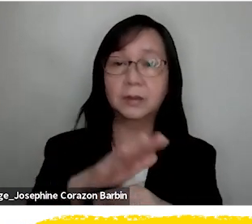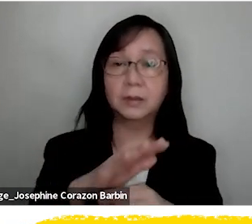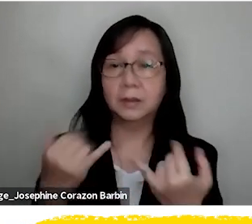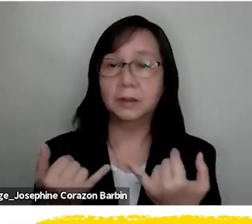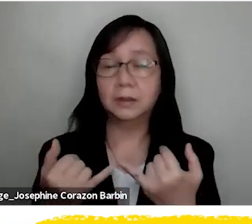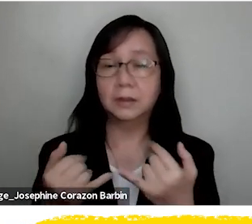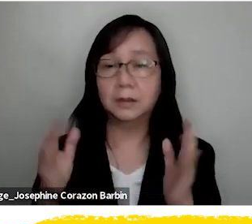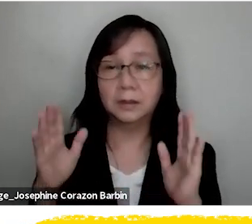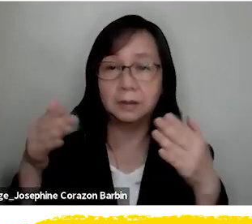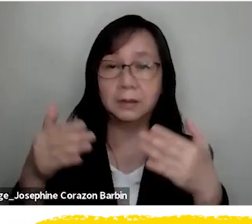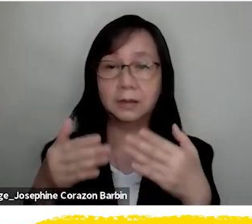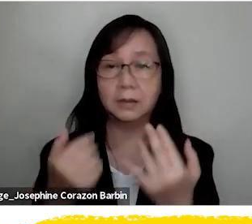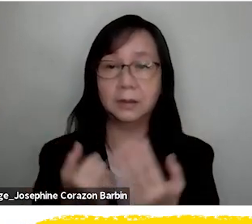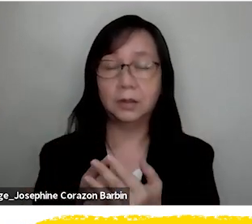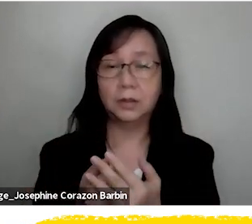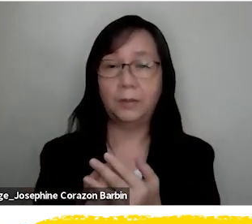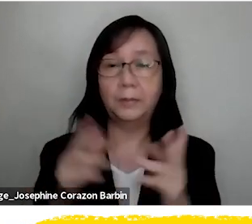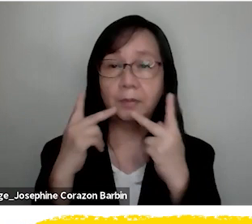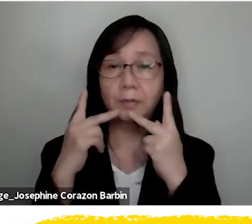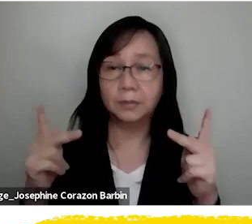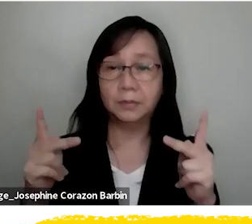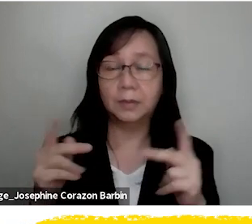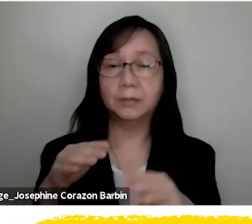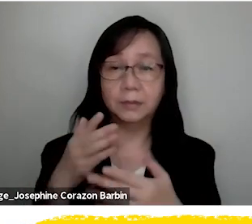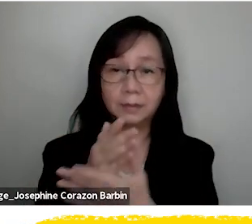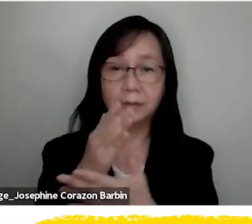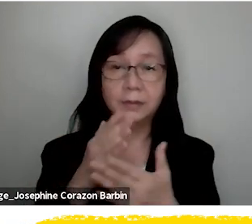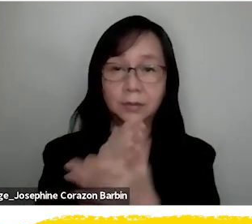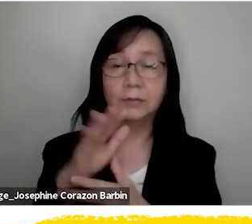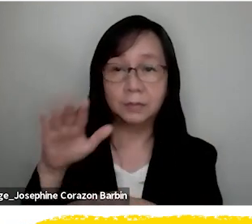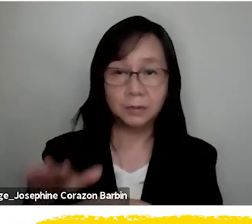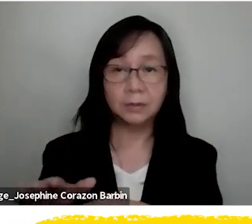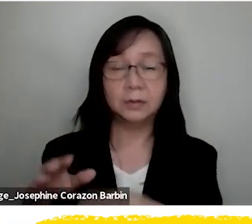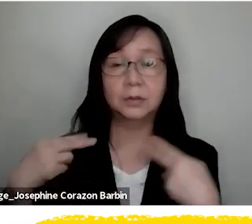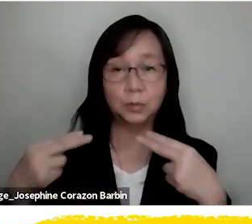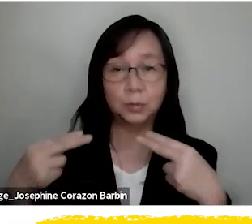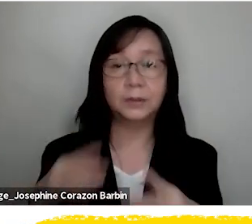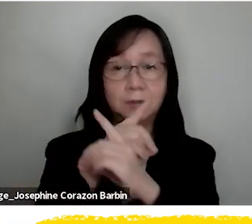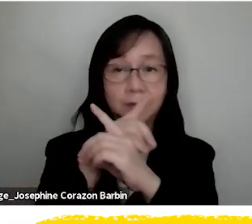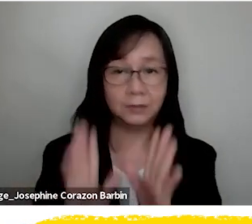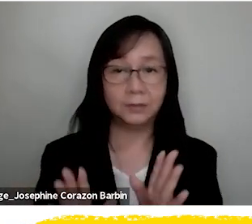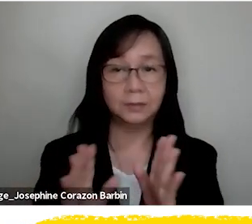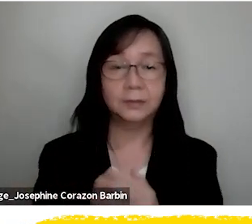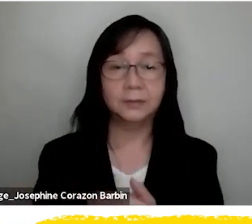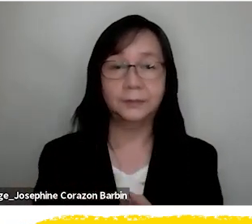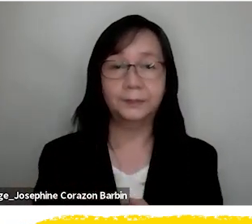the promotion of the rights of child human rights defenders.